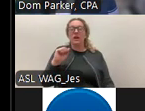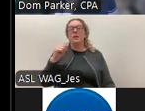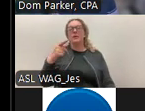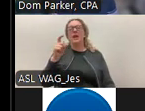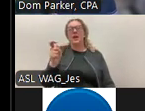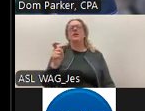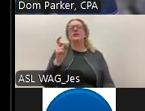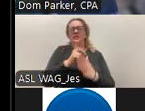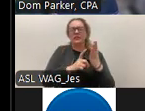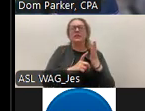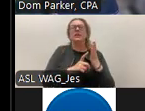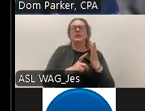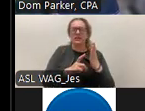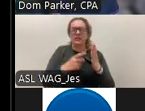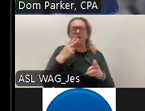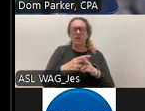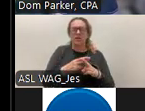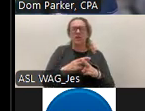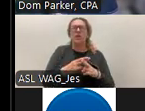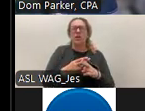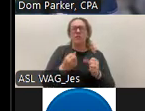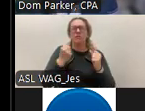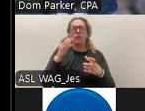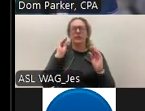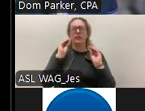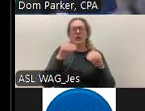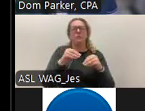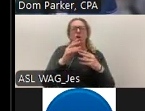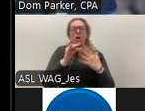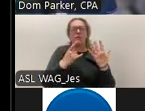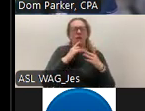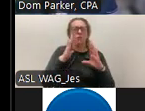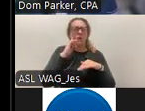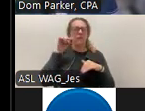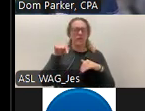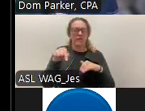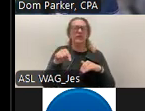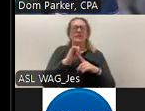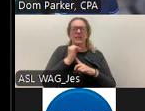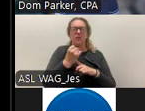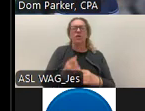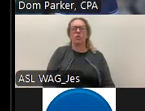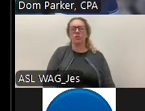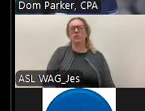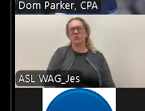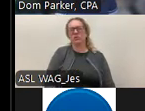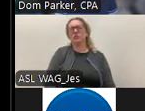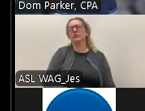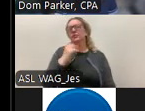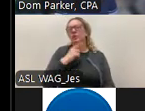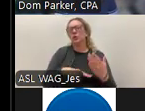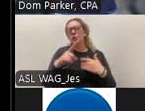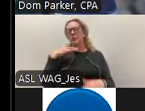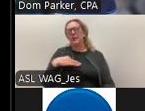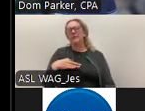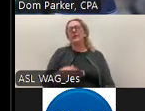pattern by Able Gamers Charity called multi-input options, which I think would be great for this sort of scenario. And what would this